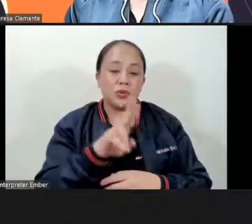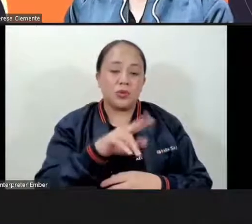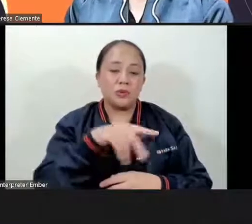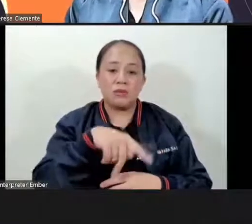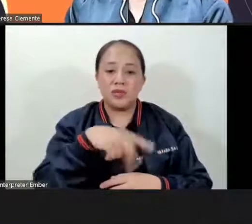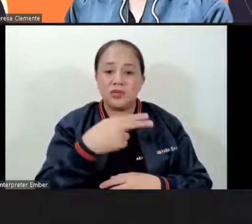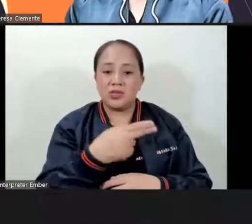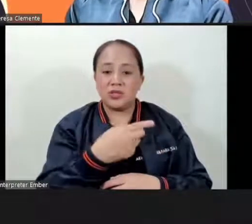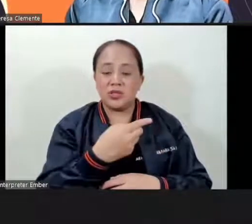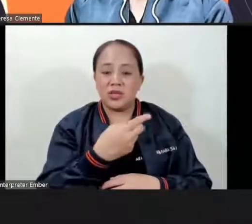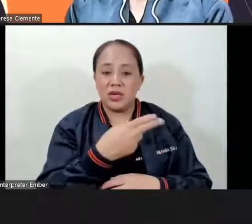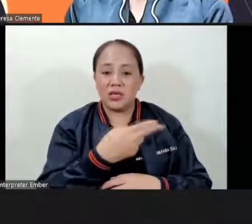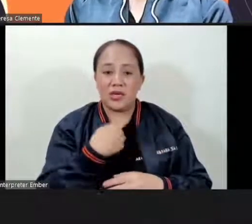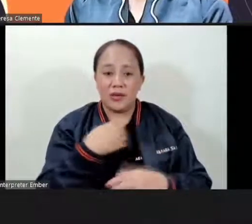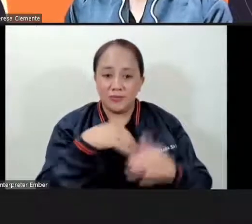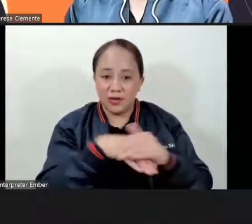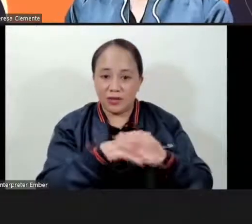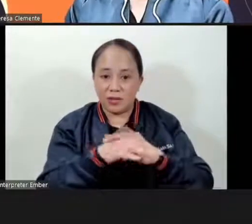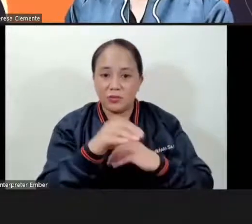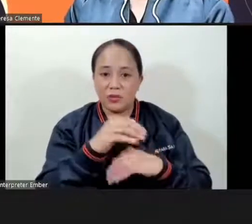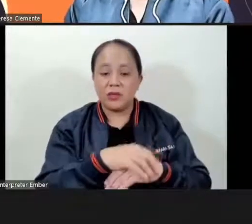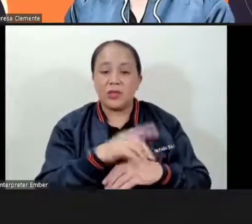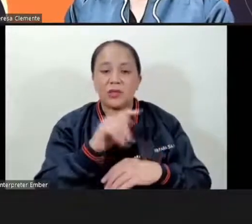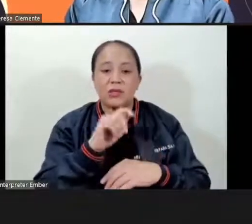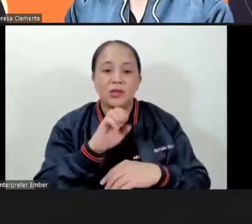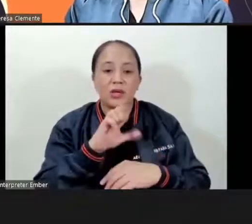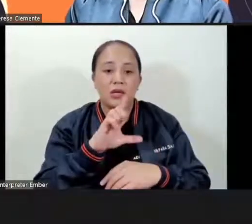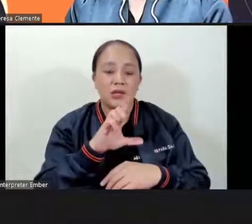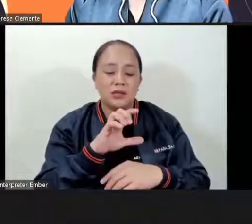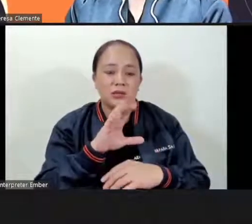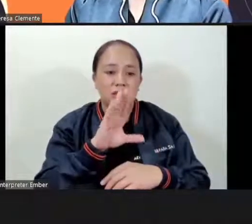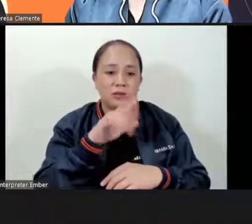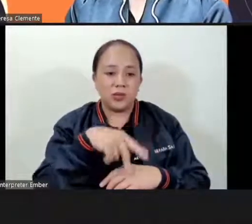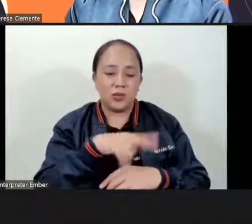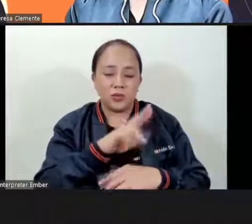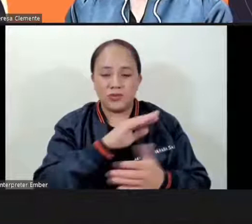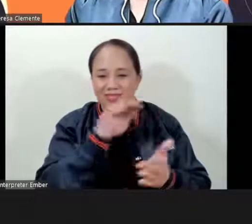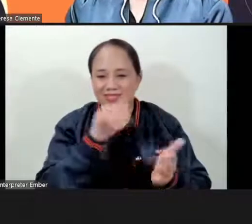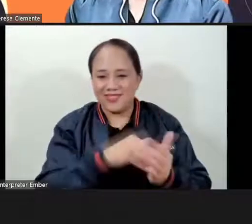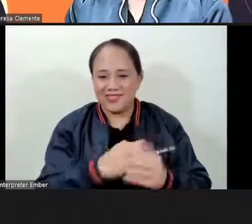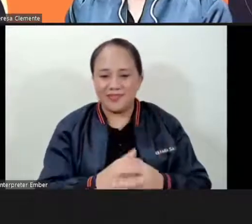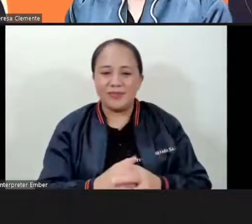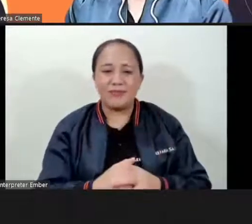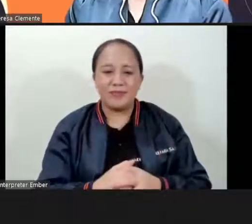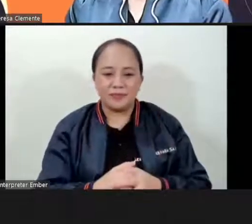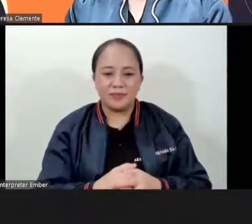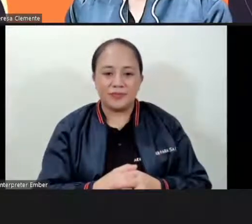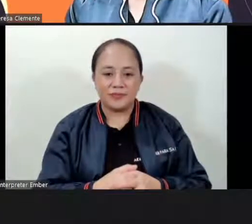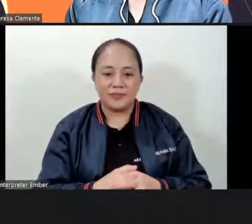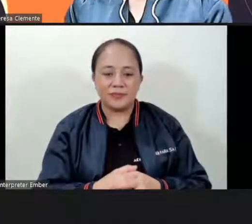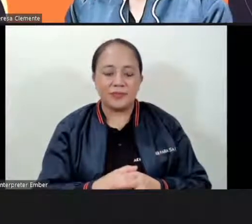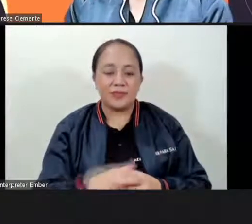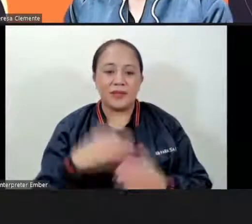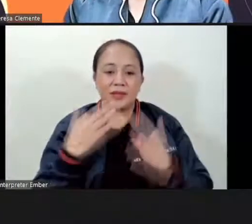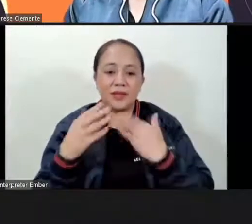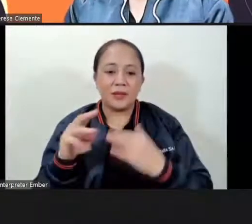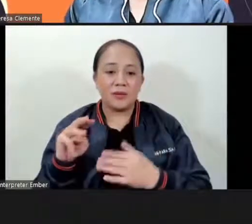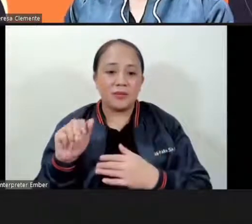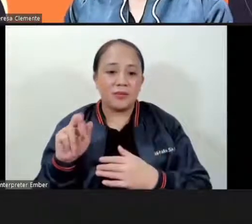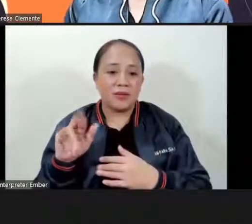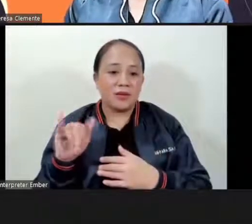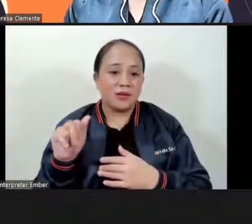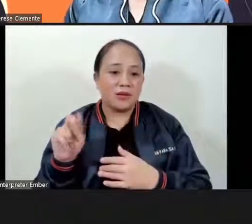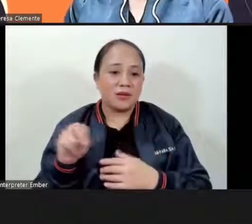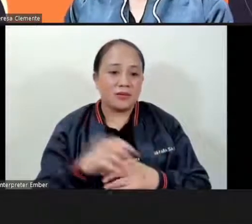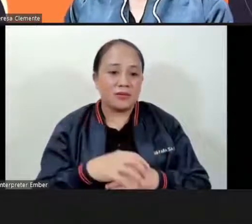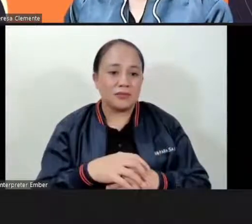na access po with the tele-CPU centers po. Okay, thank you, Dr. Marian. Dr. Mel,